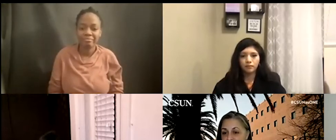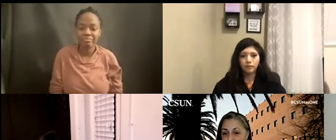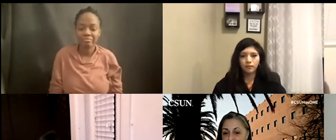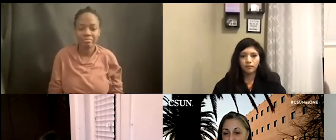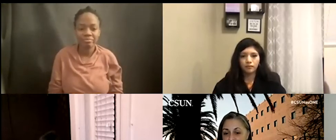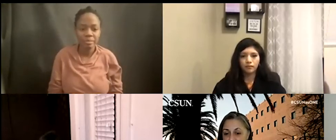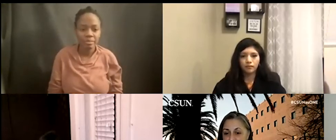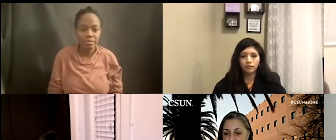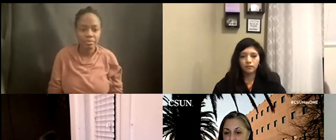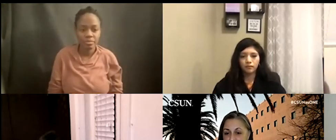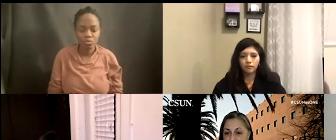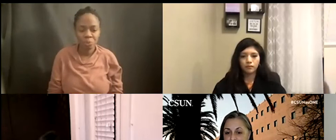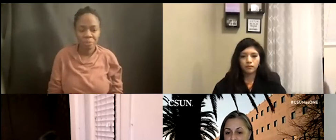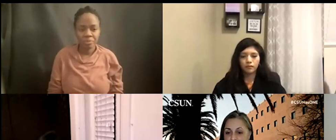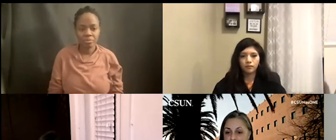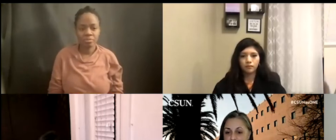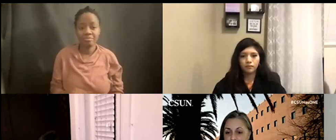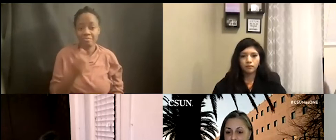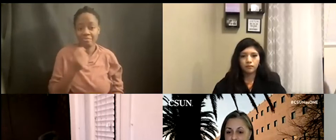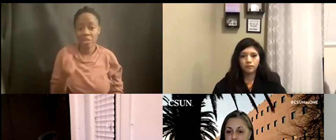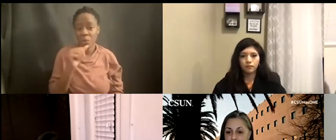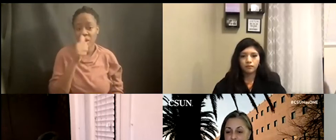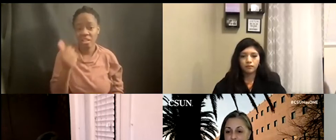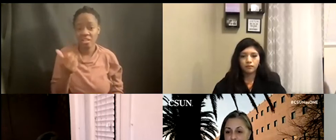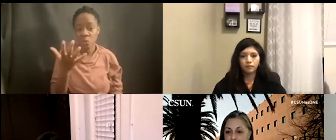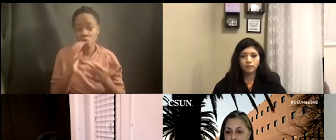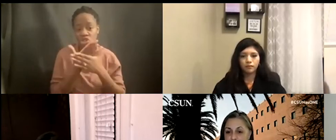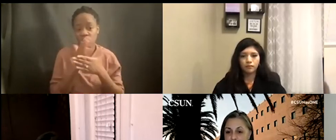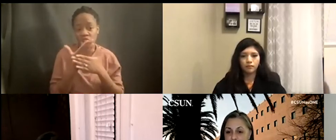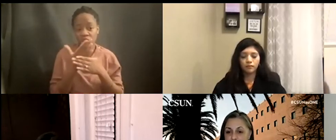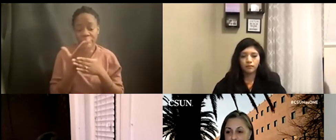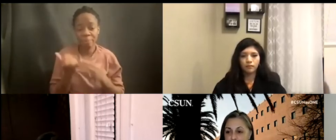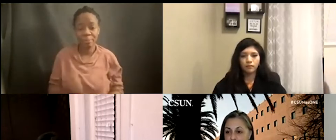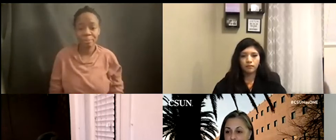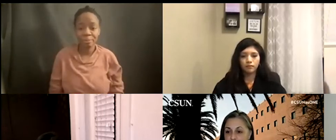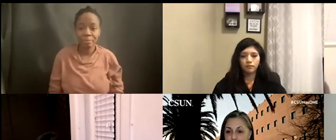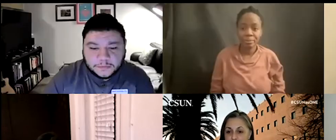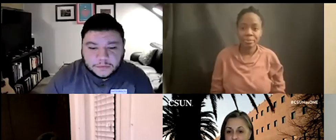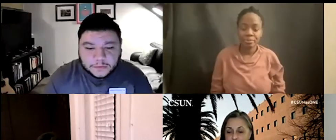Great community. Anyone else wants to share?